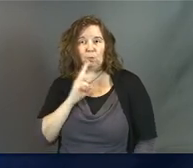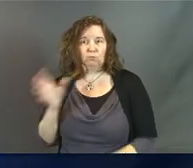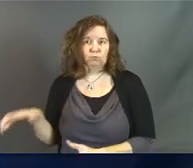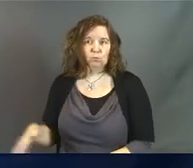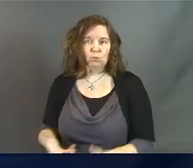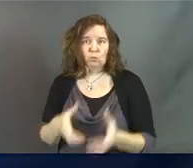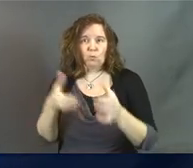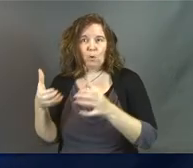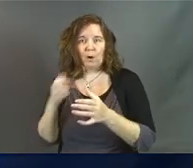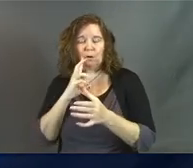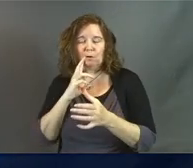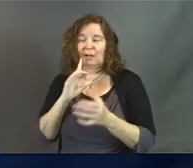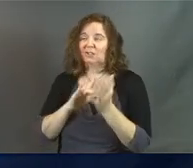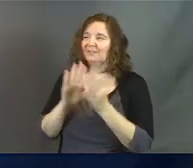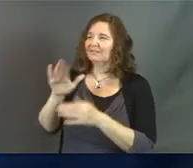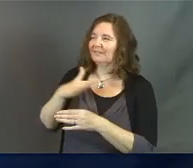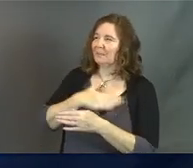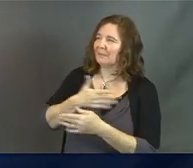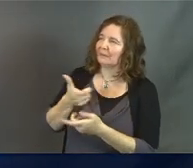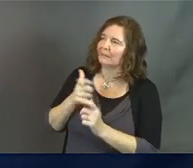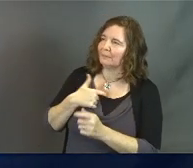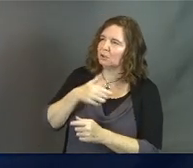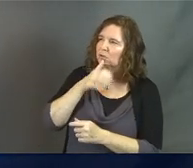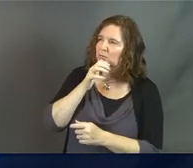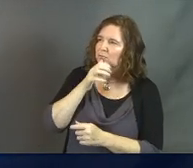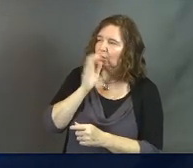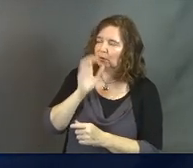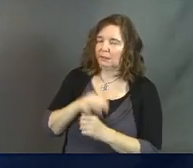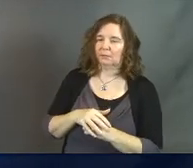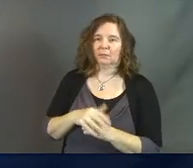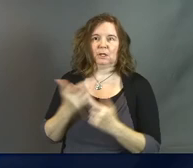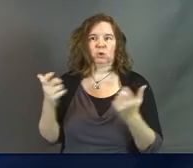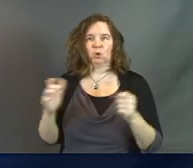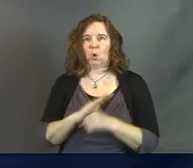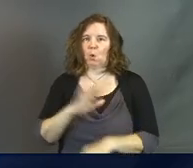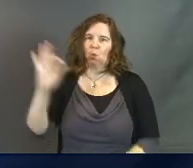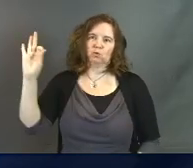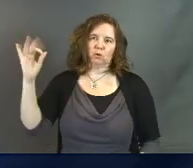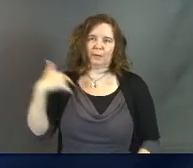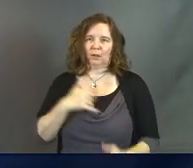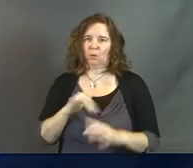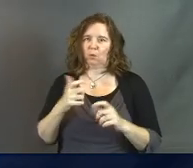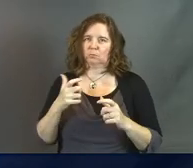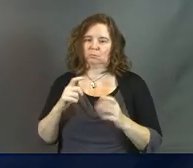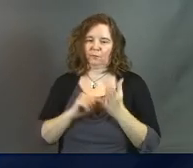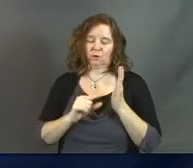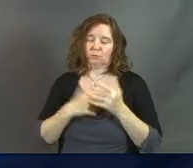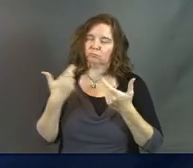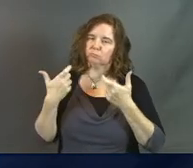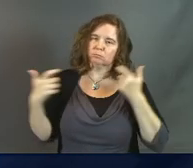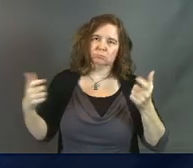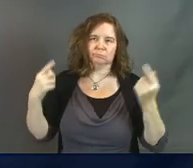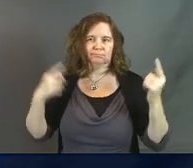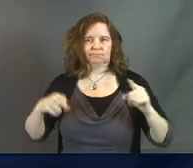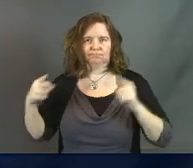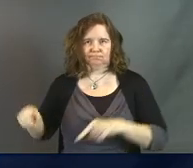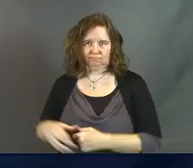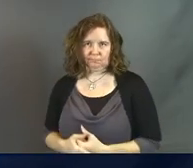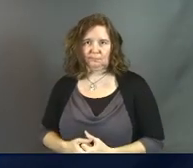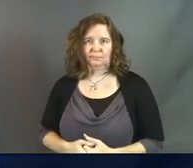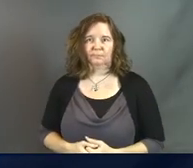to her, "Please give me a drink." There's a whole sermon in those verses. Huge what's going on here.